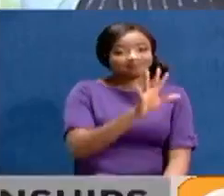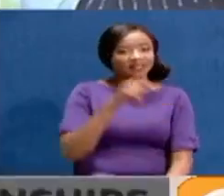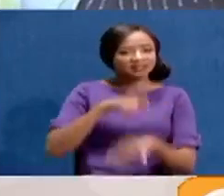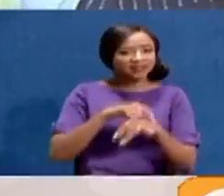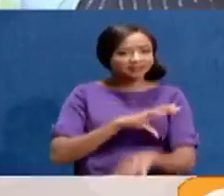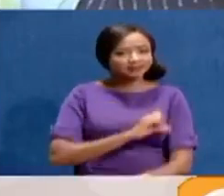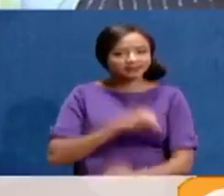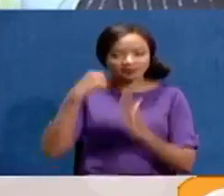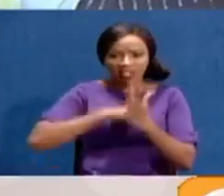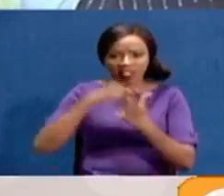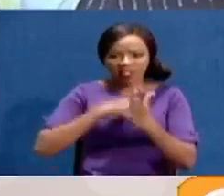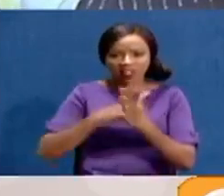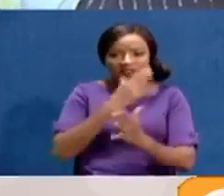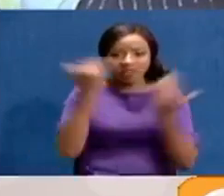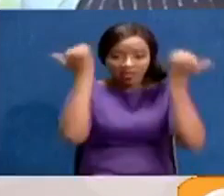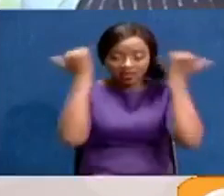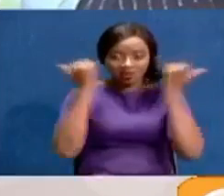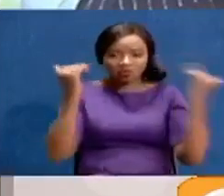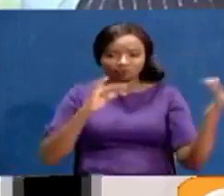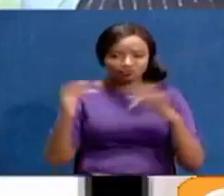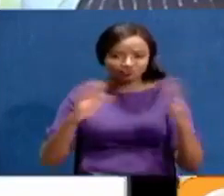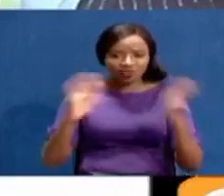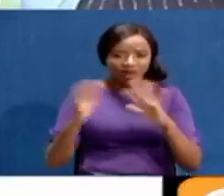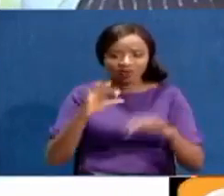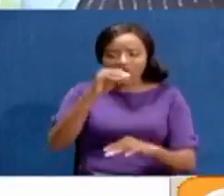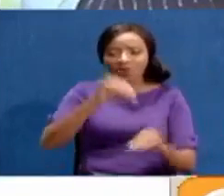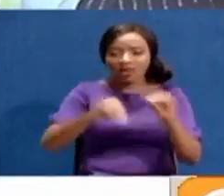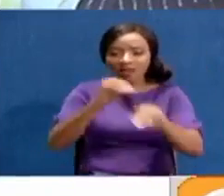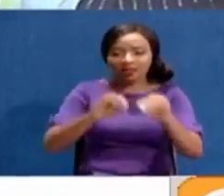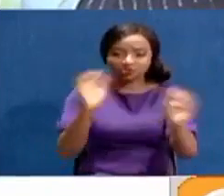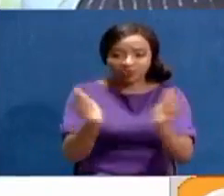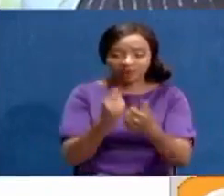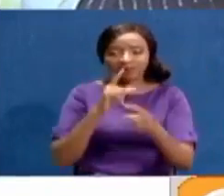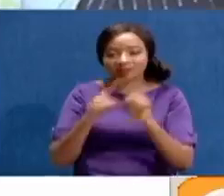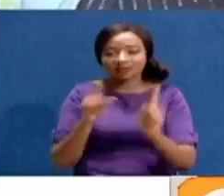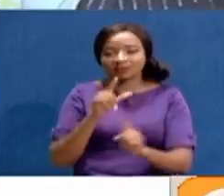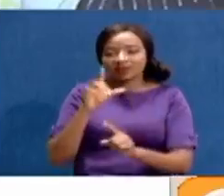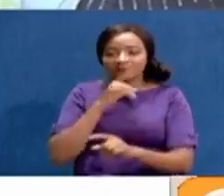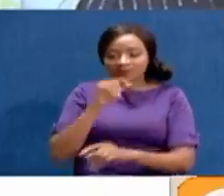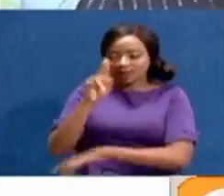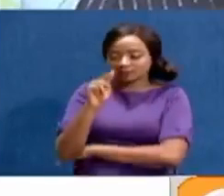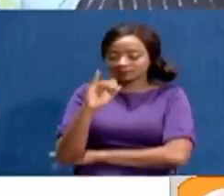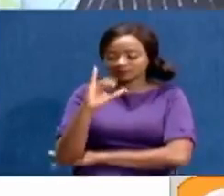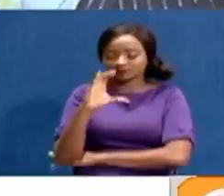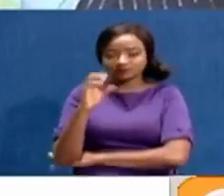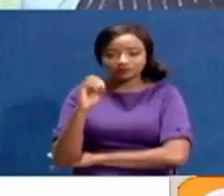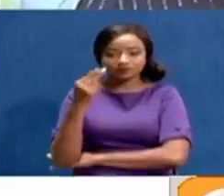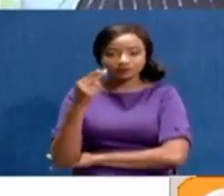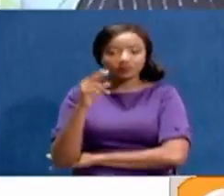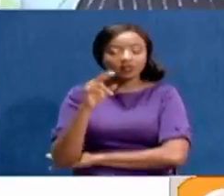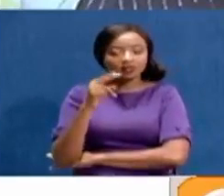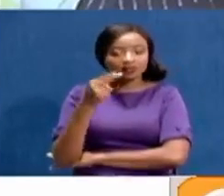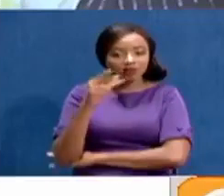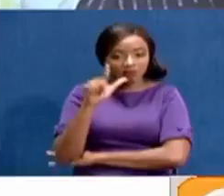After enduring a tough battle in court over the last 1 year, Nicholas Kithuku Mwendwa has